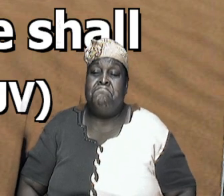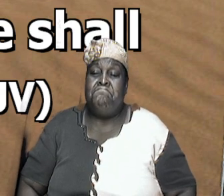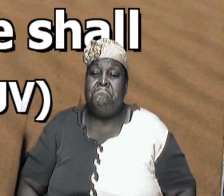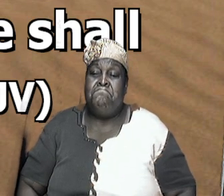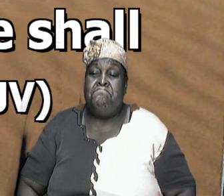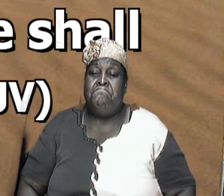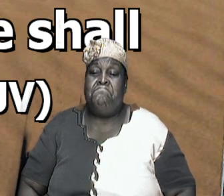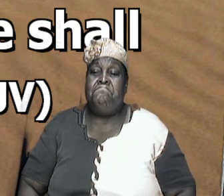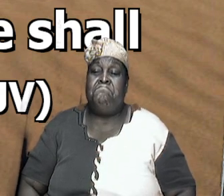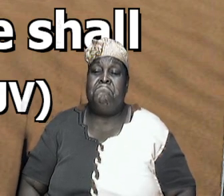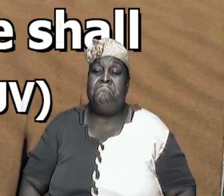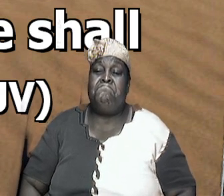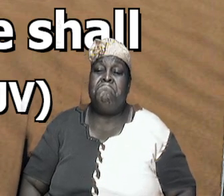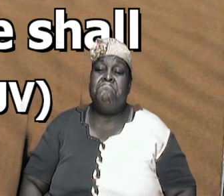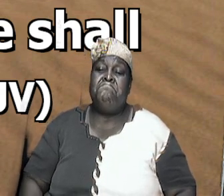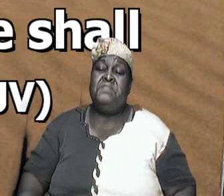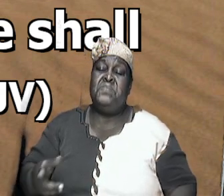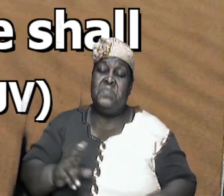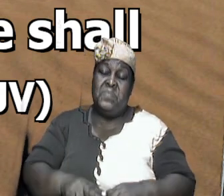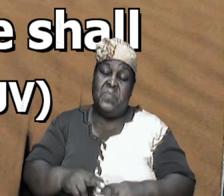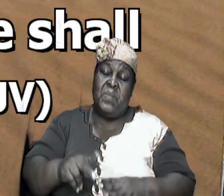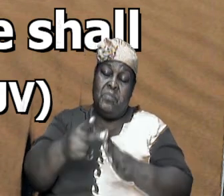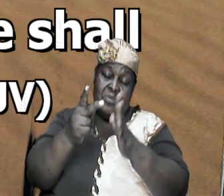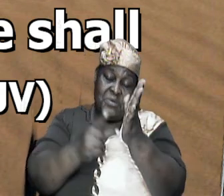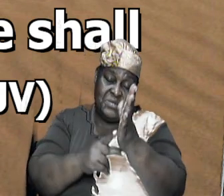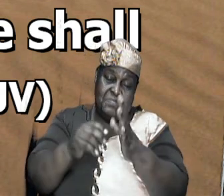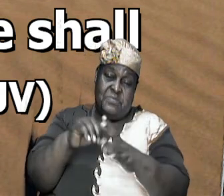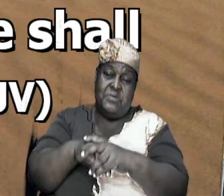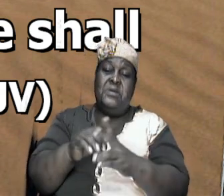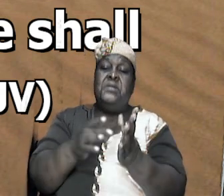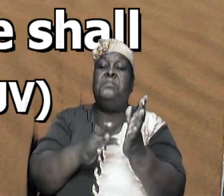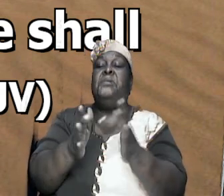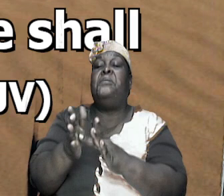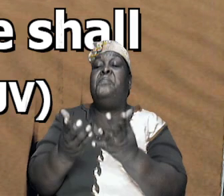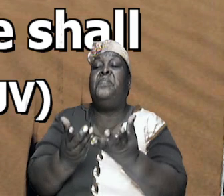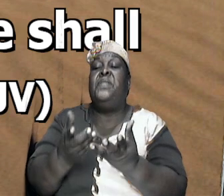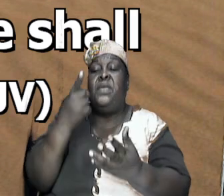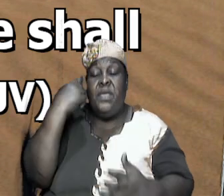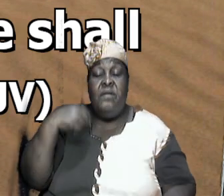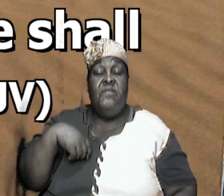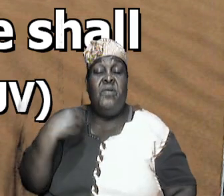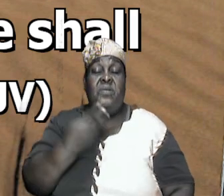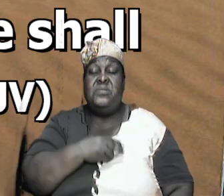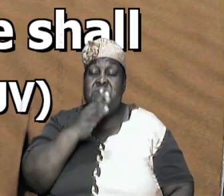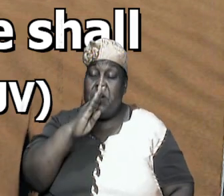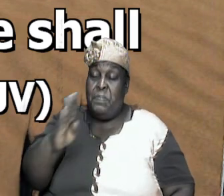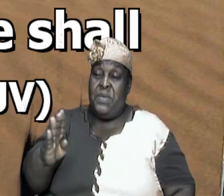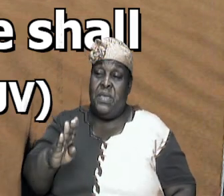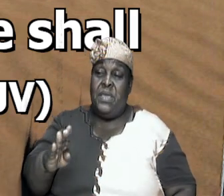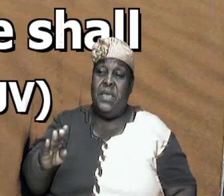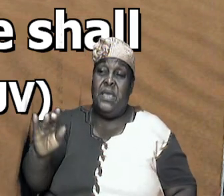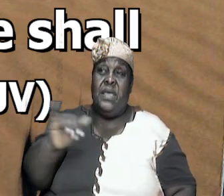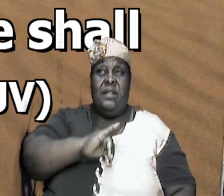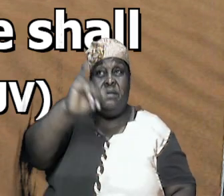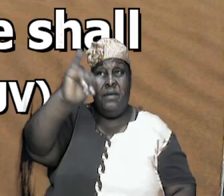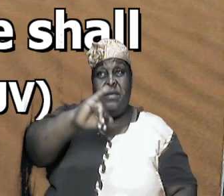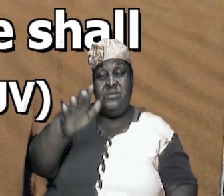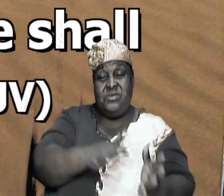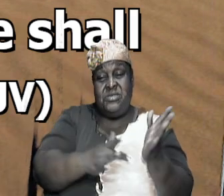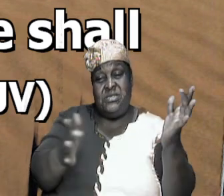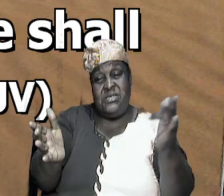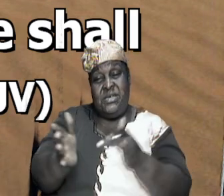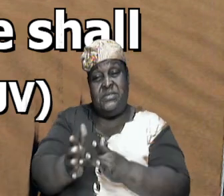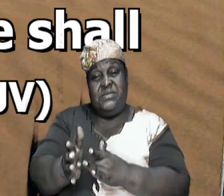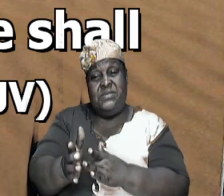a fundamental principle in the scriptures, right? In order for us to be like Christ, we have to see him. And as I said,